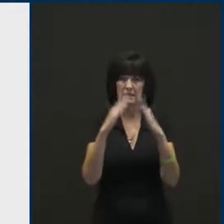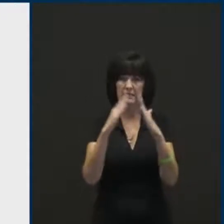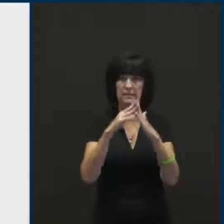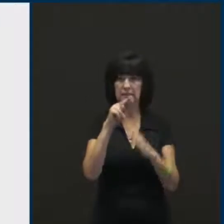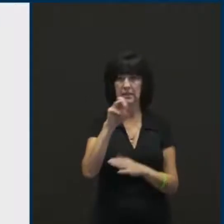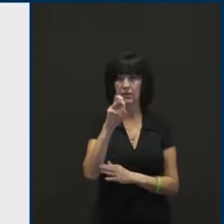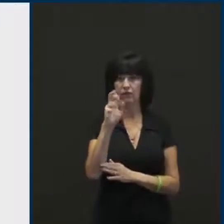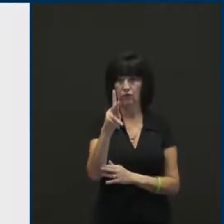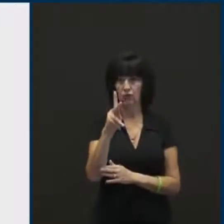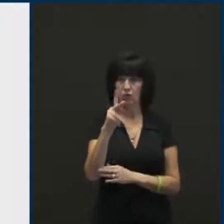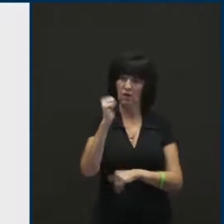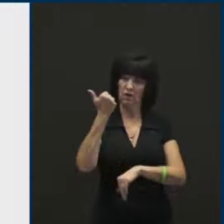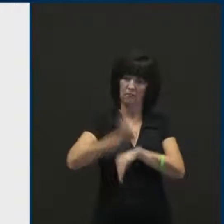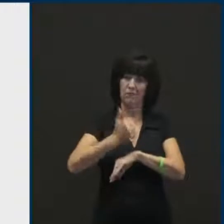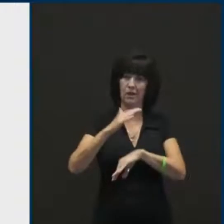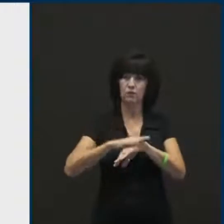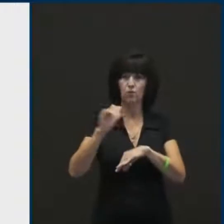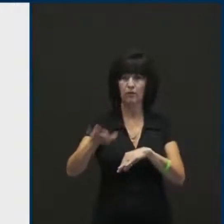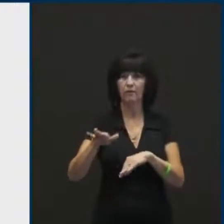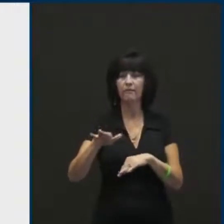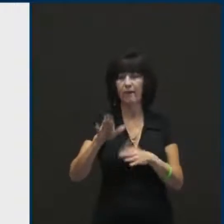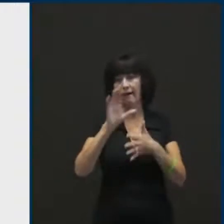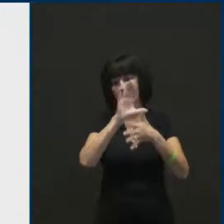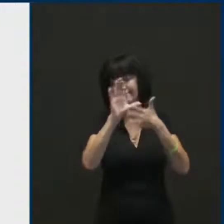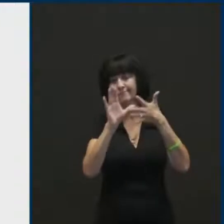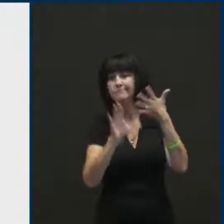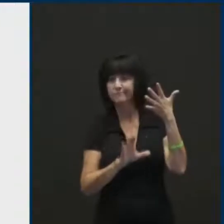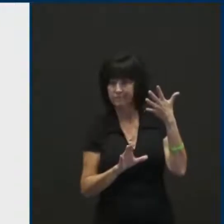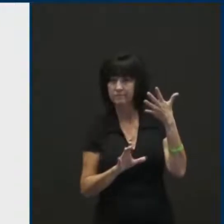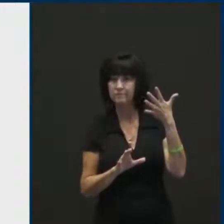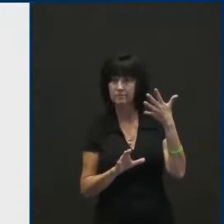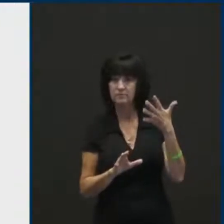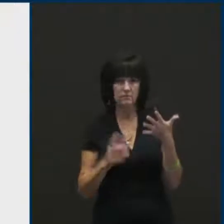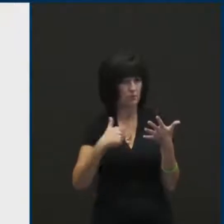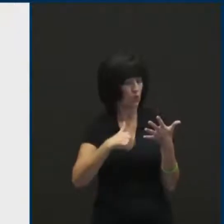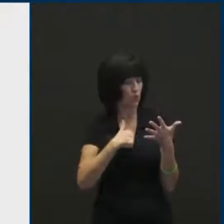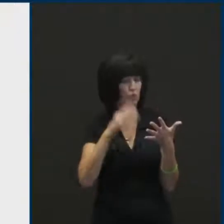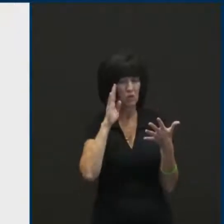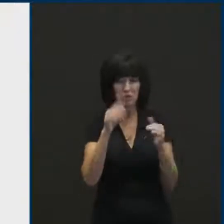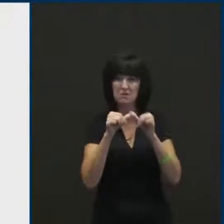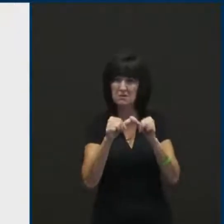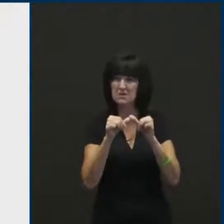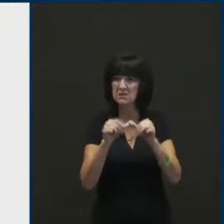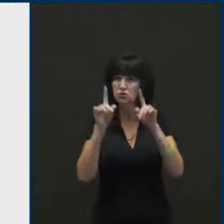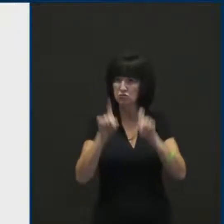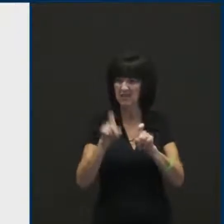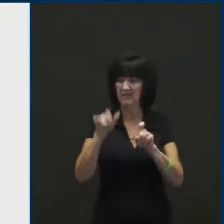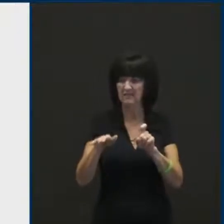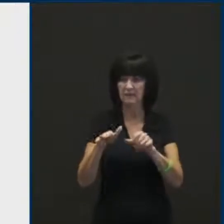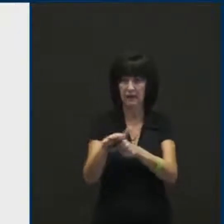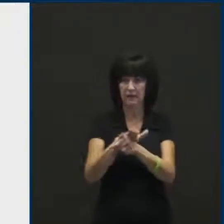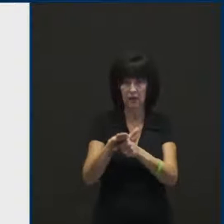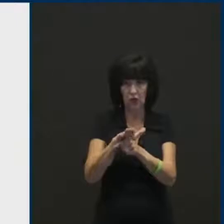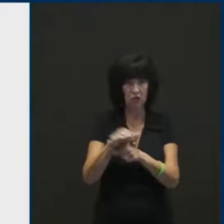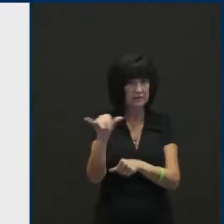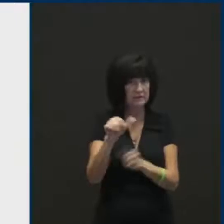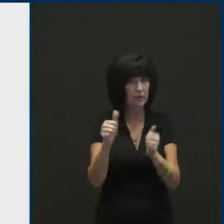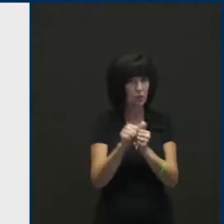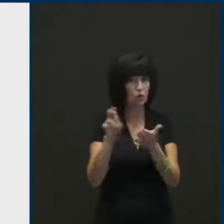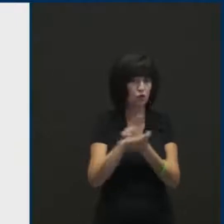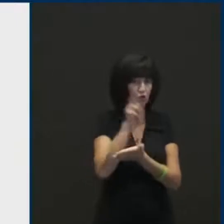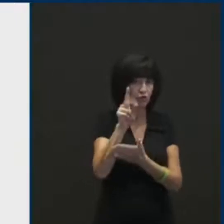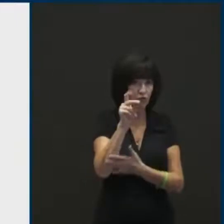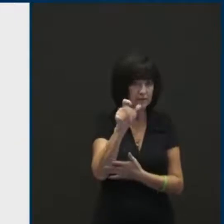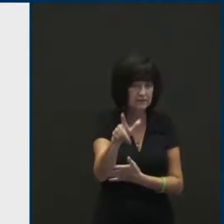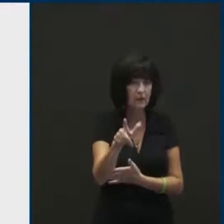our criteria. And so it's important that we continue to test, and we will there, as we will at the University of Delaware, with